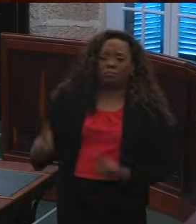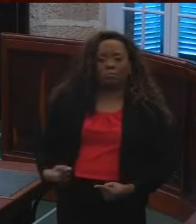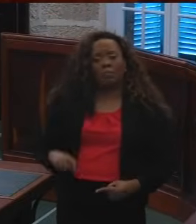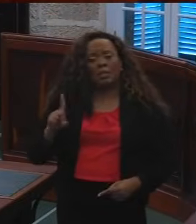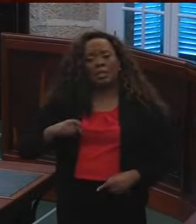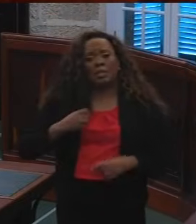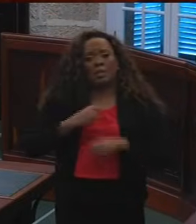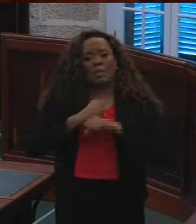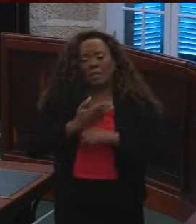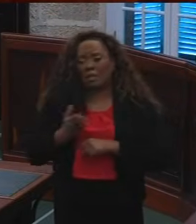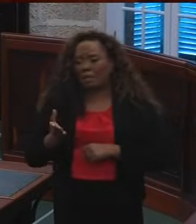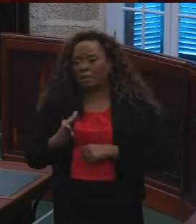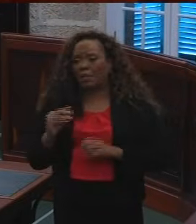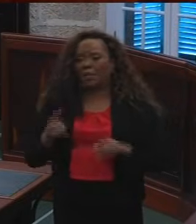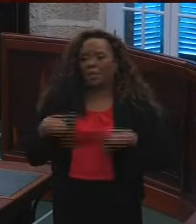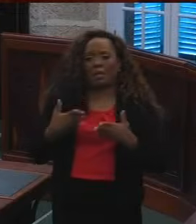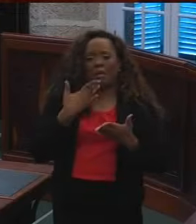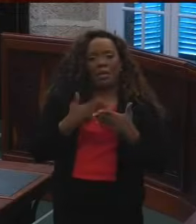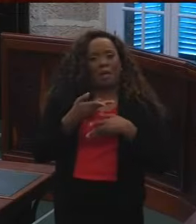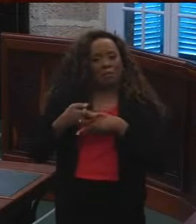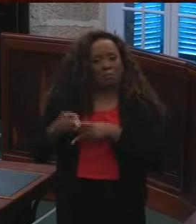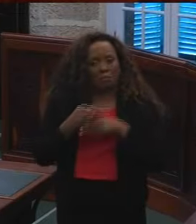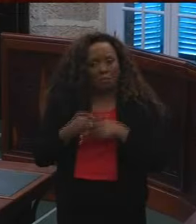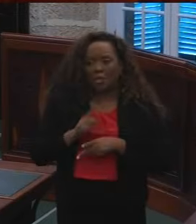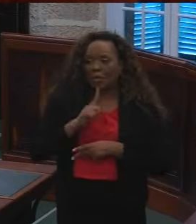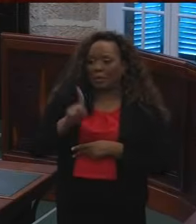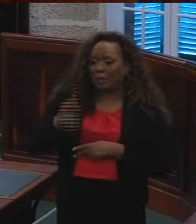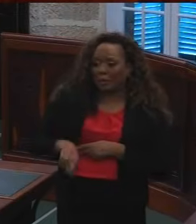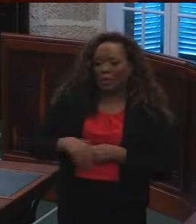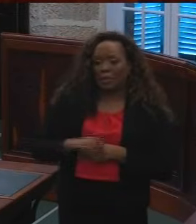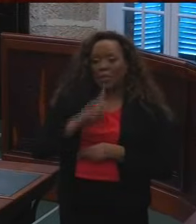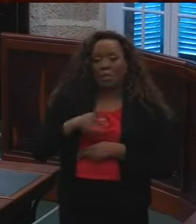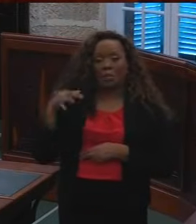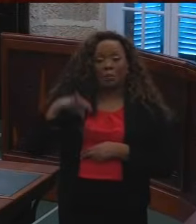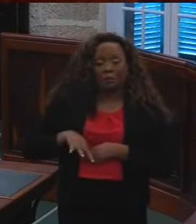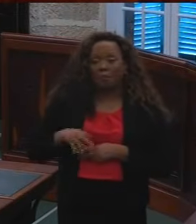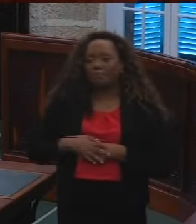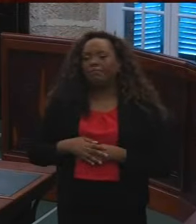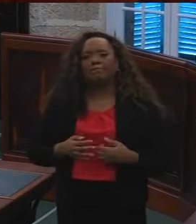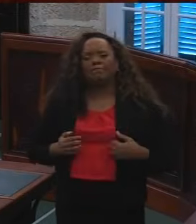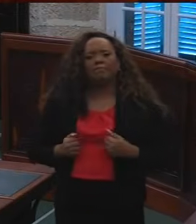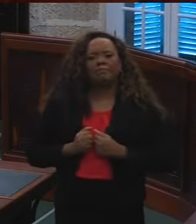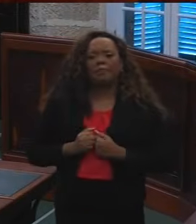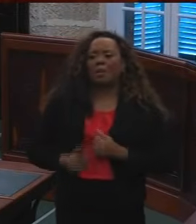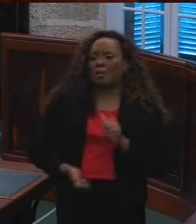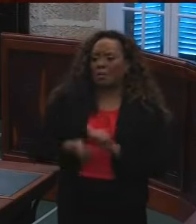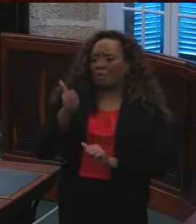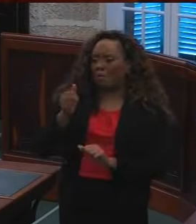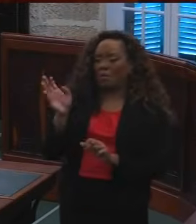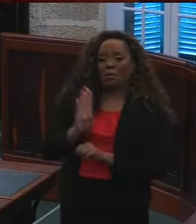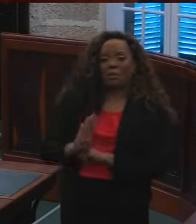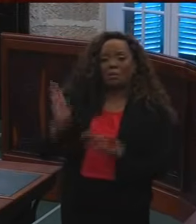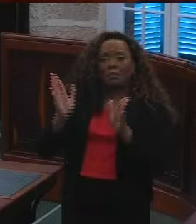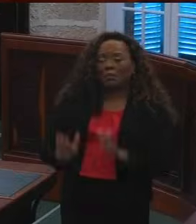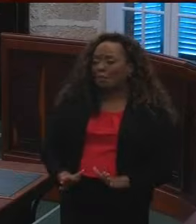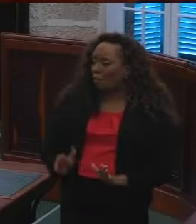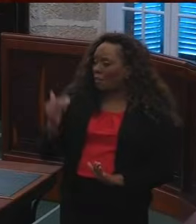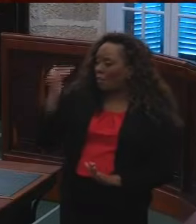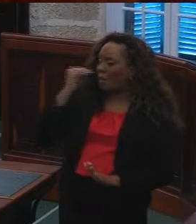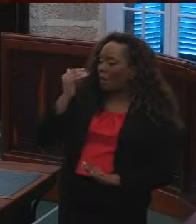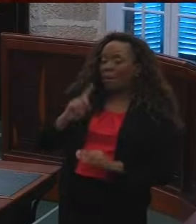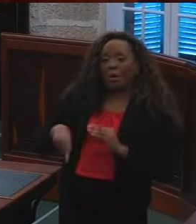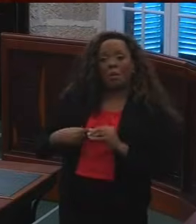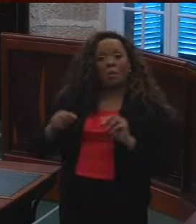attention that they truly deserve. And Mr. Speaker, you would have heard, like most Barbadians, about our home